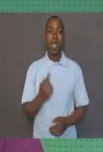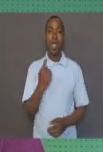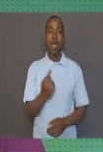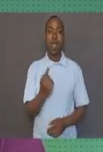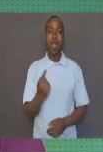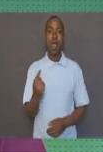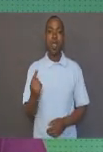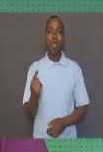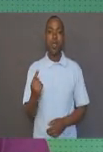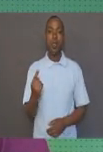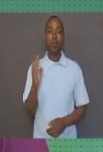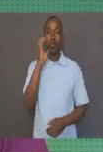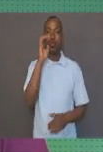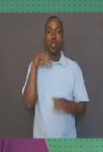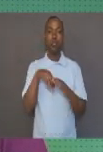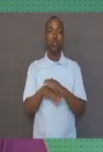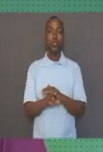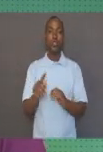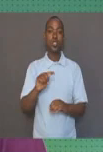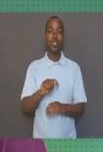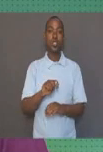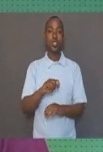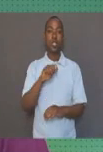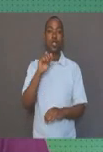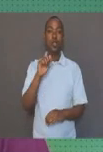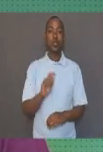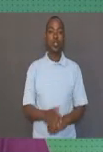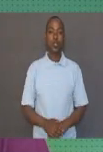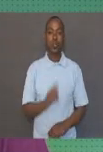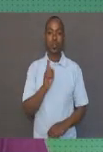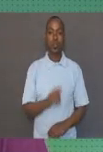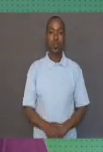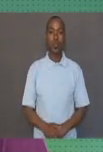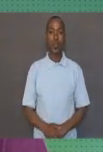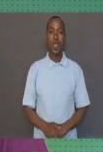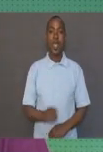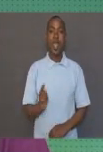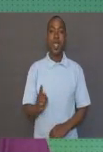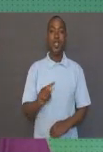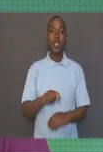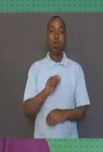in Ethiopia that are involved with biology research.